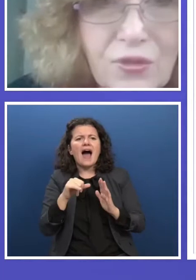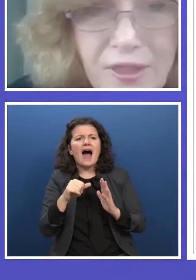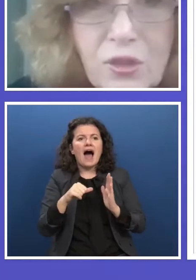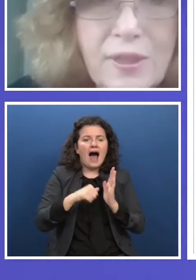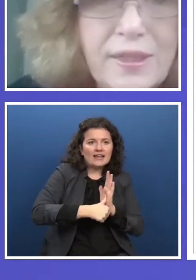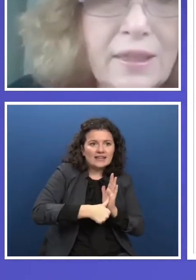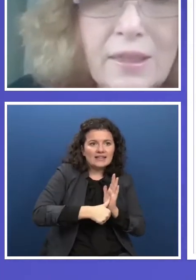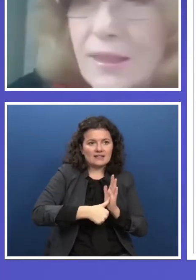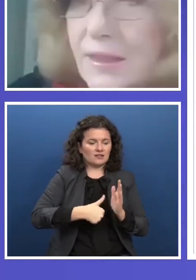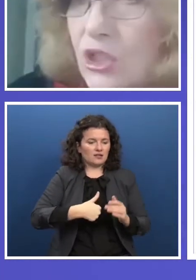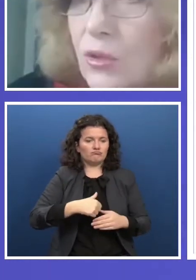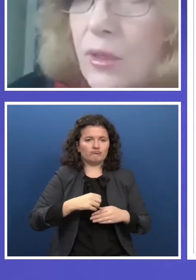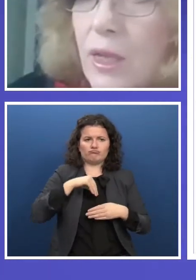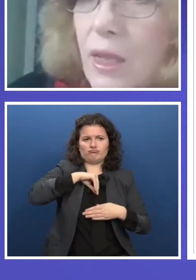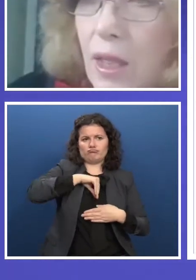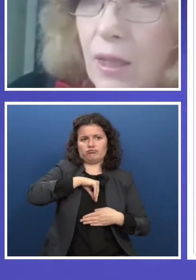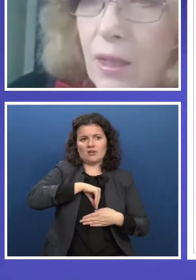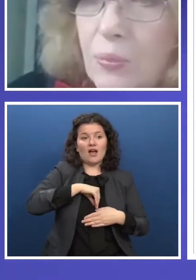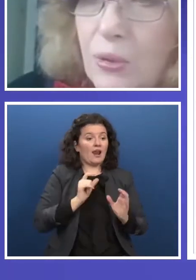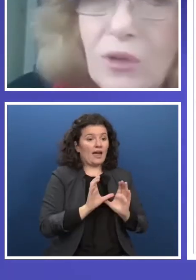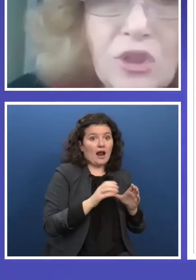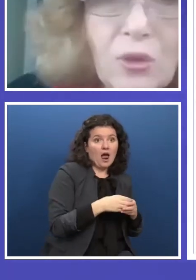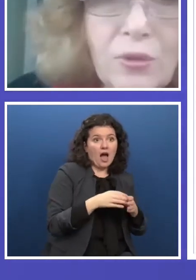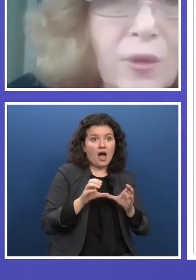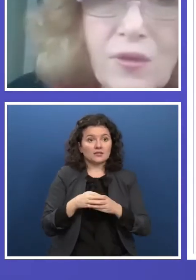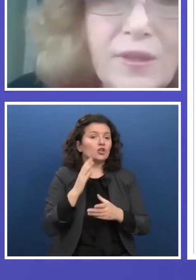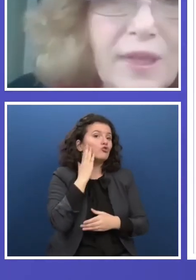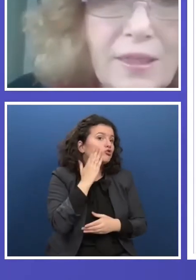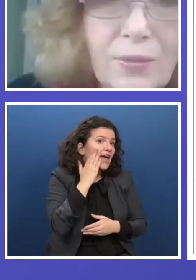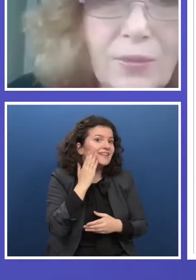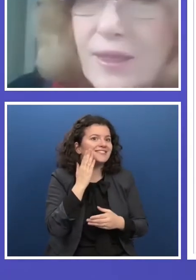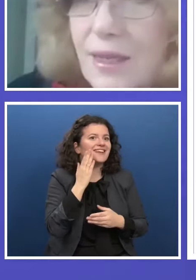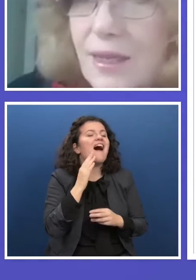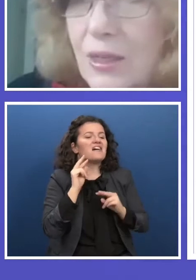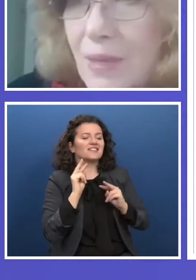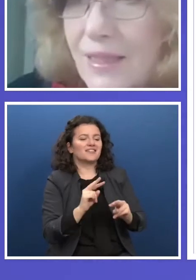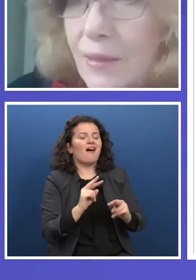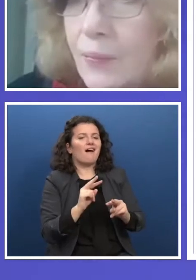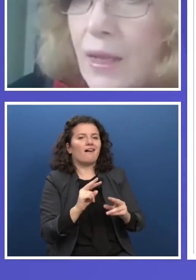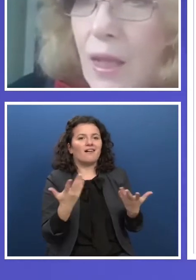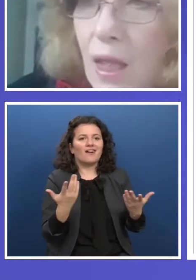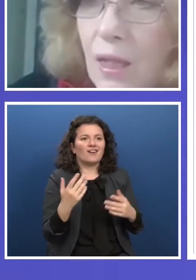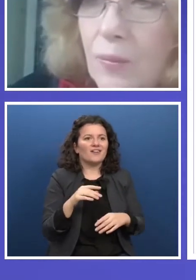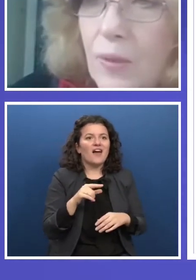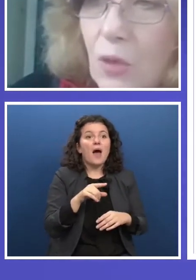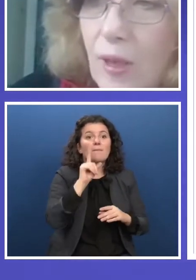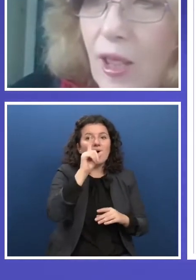class. It's critical we take an intersectional approach, although a lot of the data that we need is actually missing. Global health